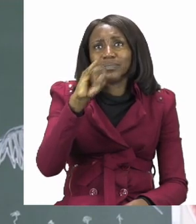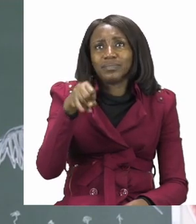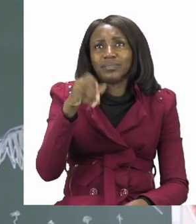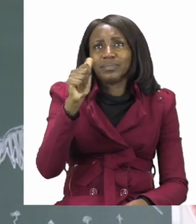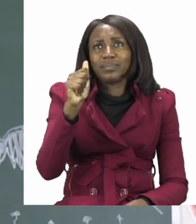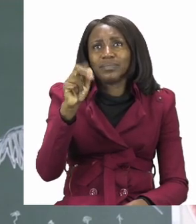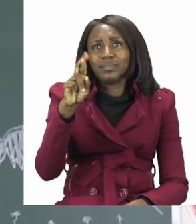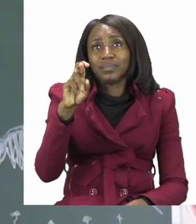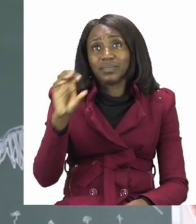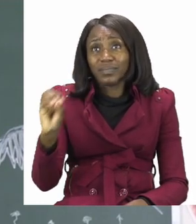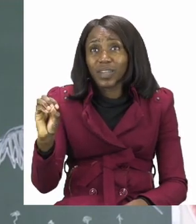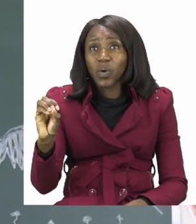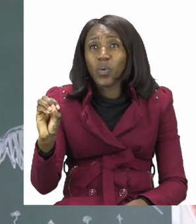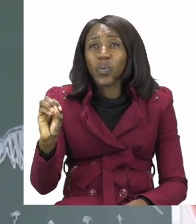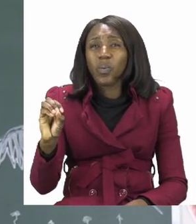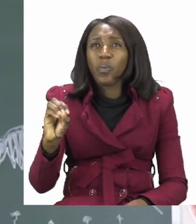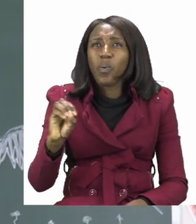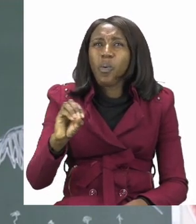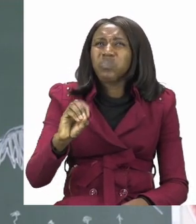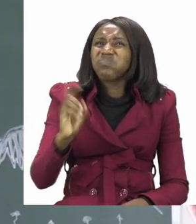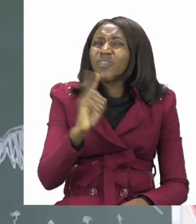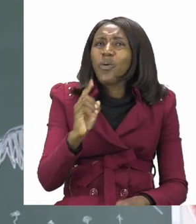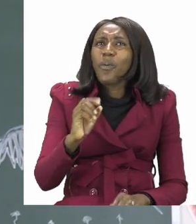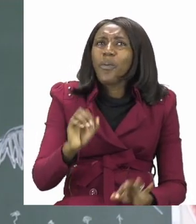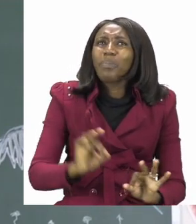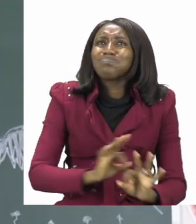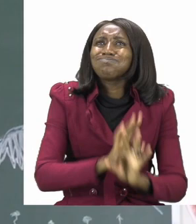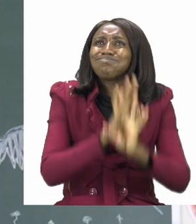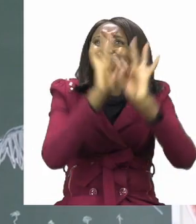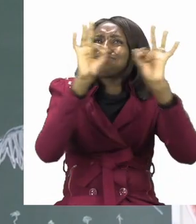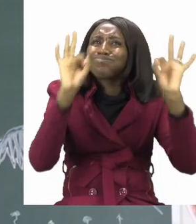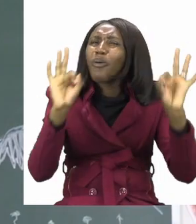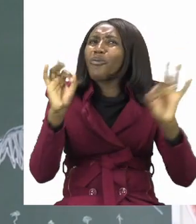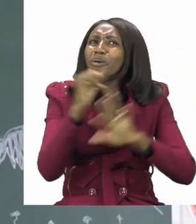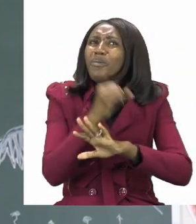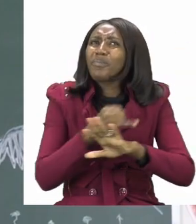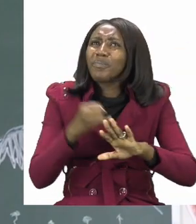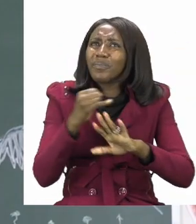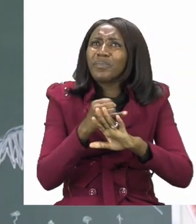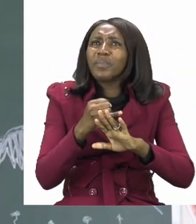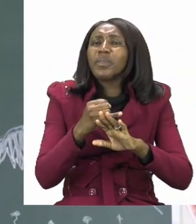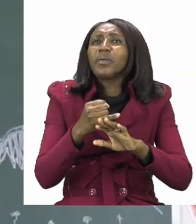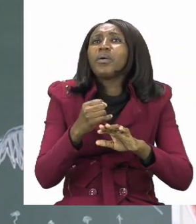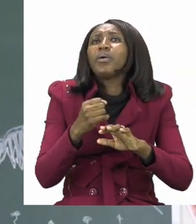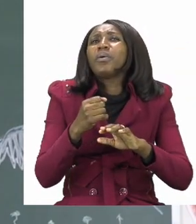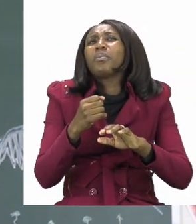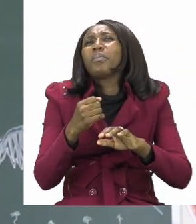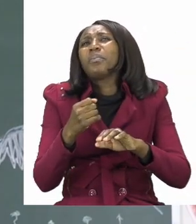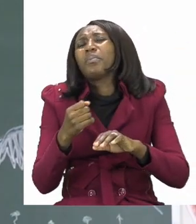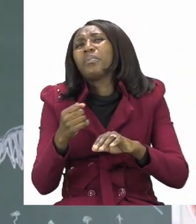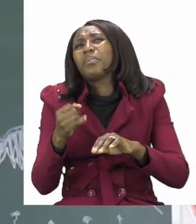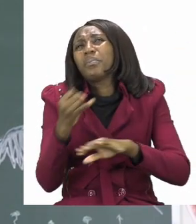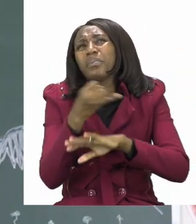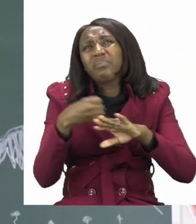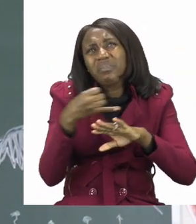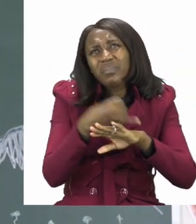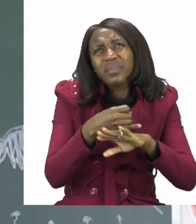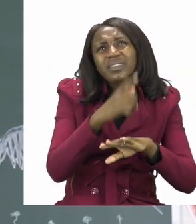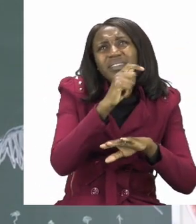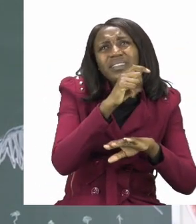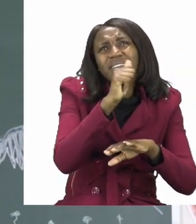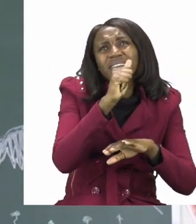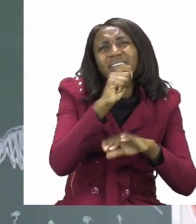Kilimanjaro. Now, Kilimanjaro is a beautiful place in Tanzania, a country that is in